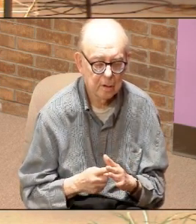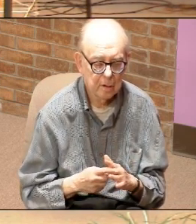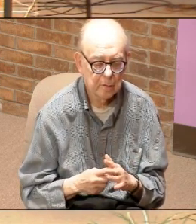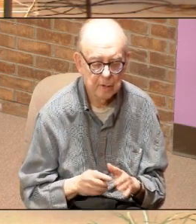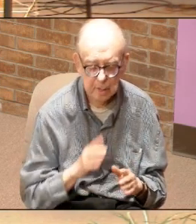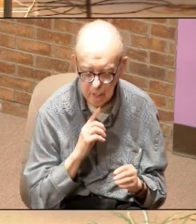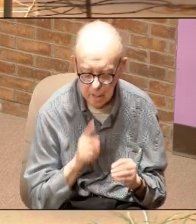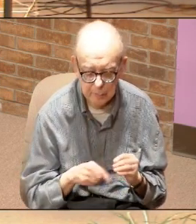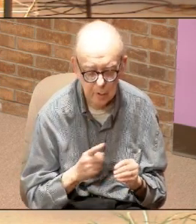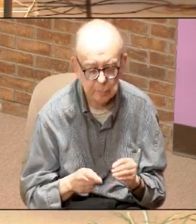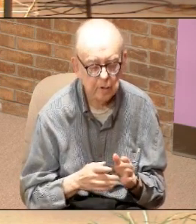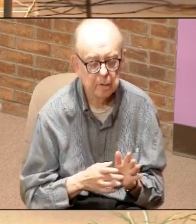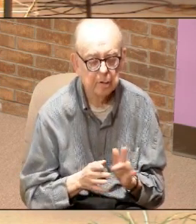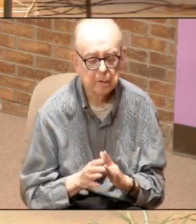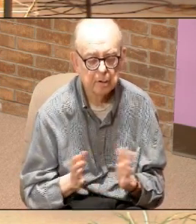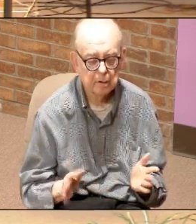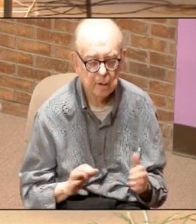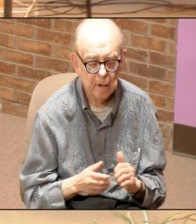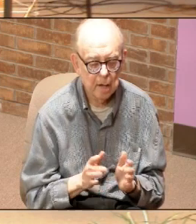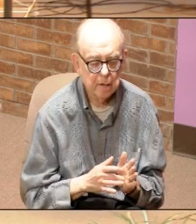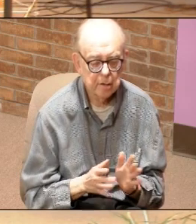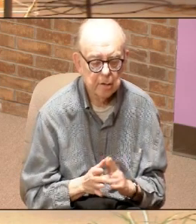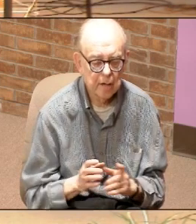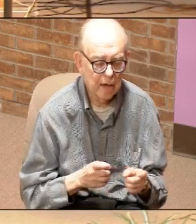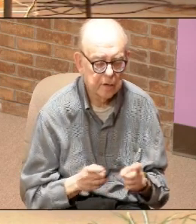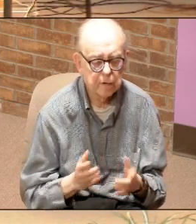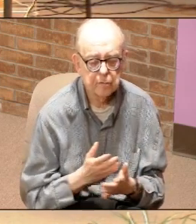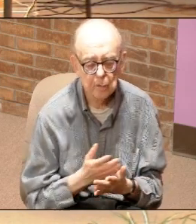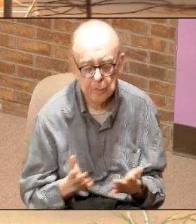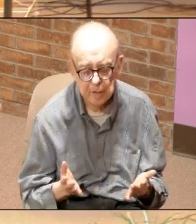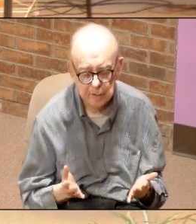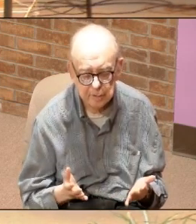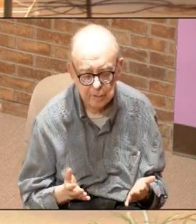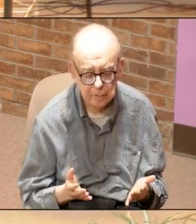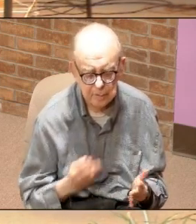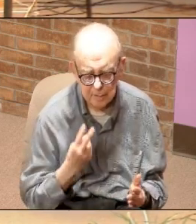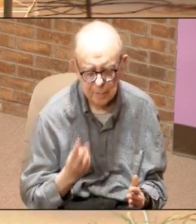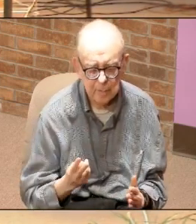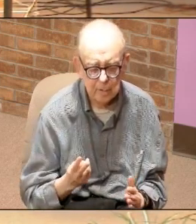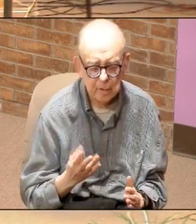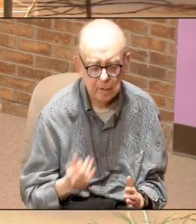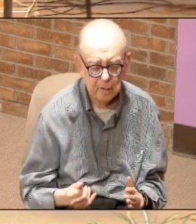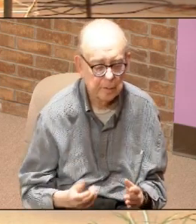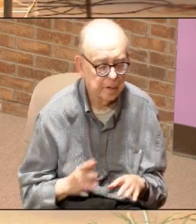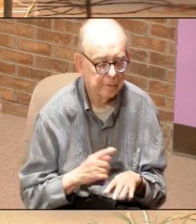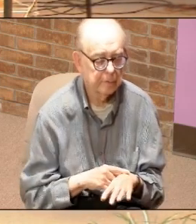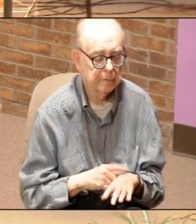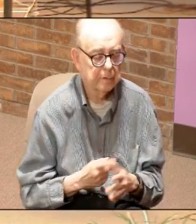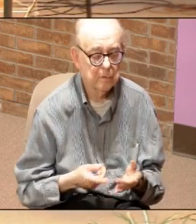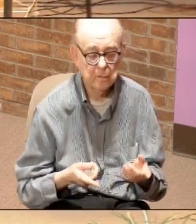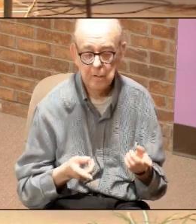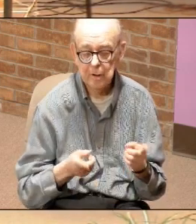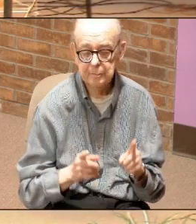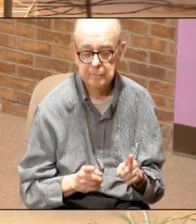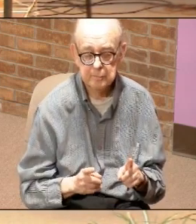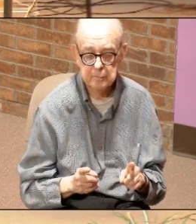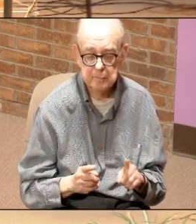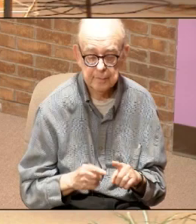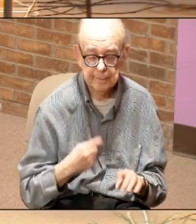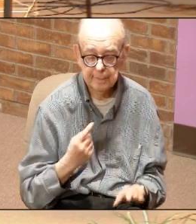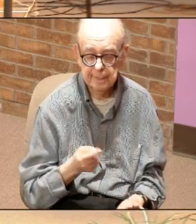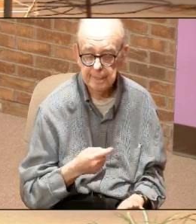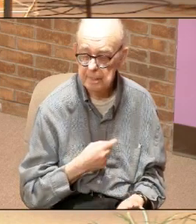start talking about Jesus and how he handled some things. You see, because a lot of times what happens to